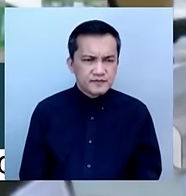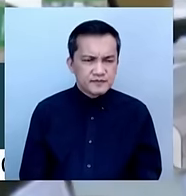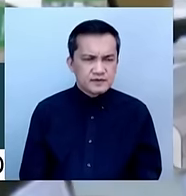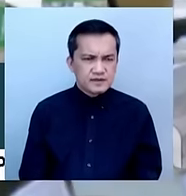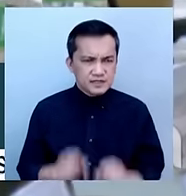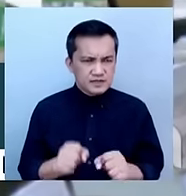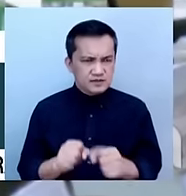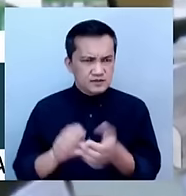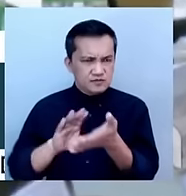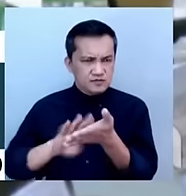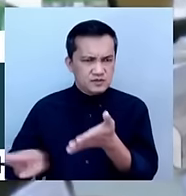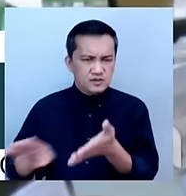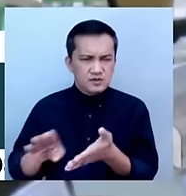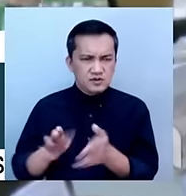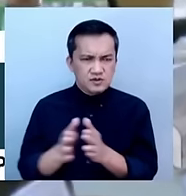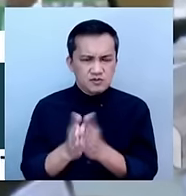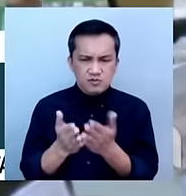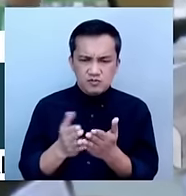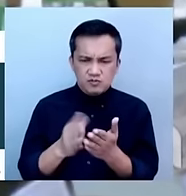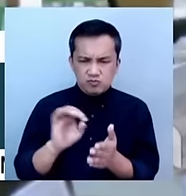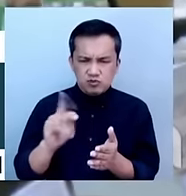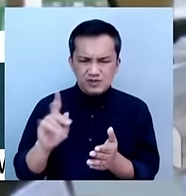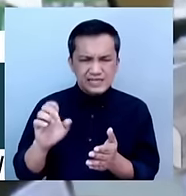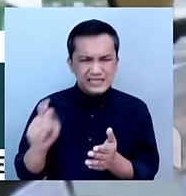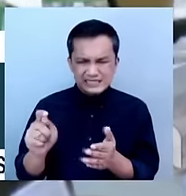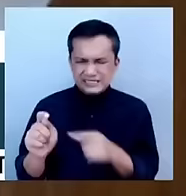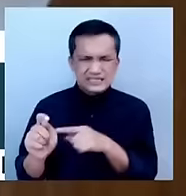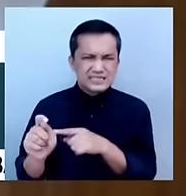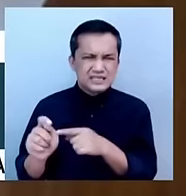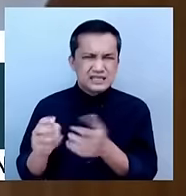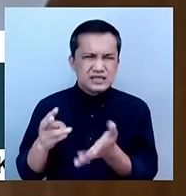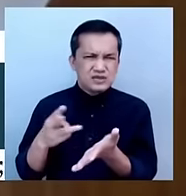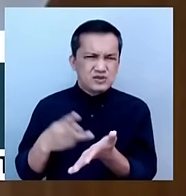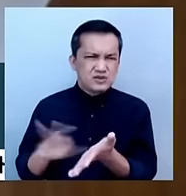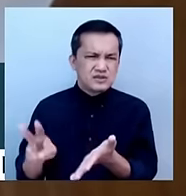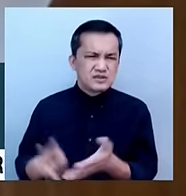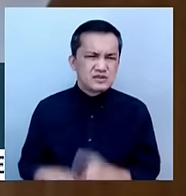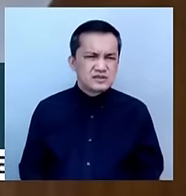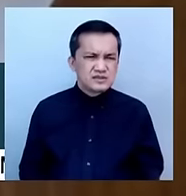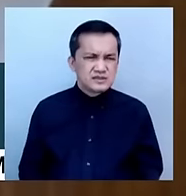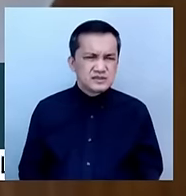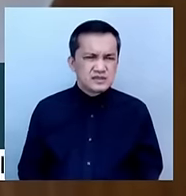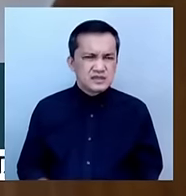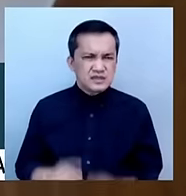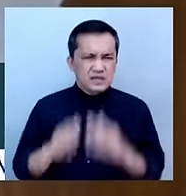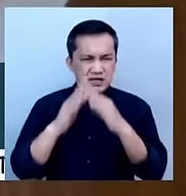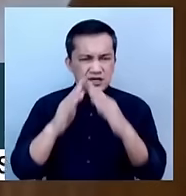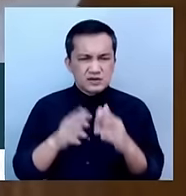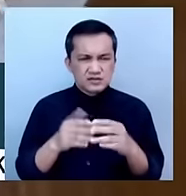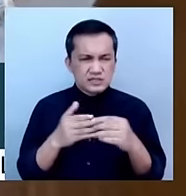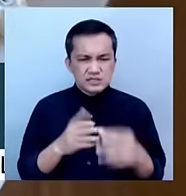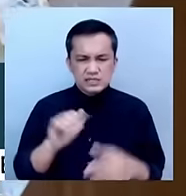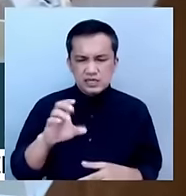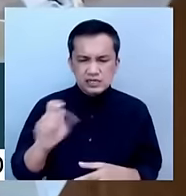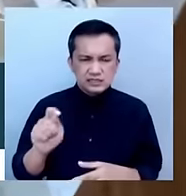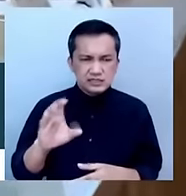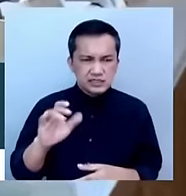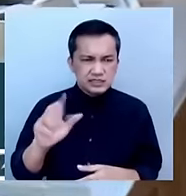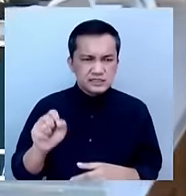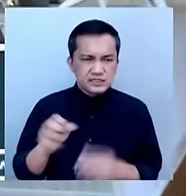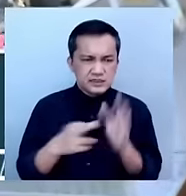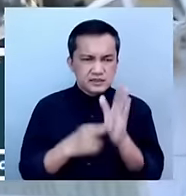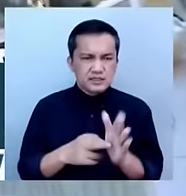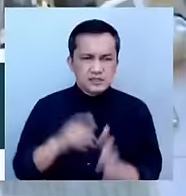this booklet, Mr. Chair? It's so freaking useless. House Deputy Majority Leader and ACT-CIS Party List Representative